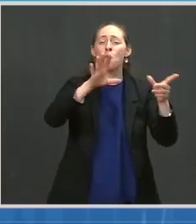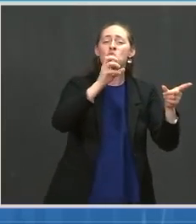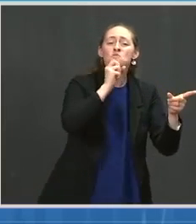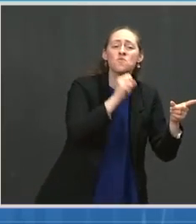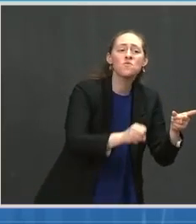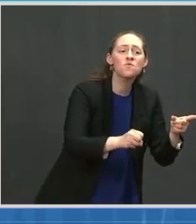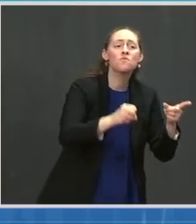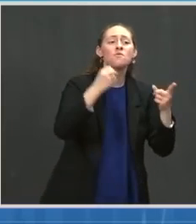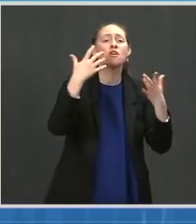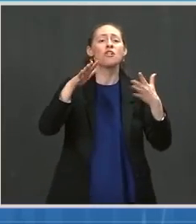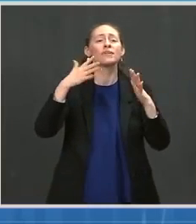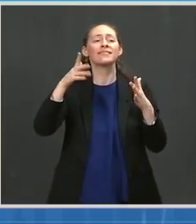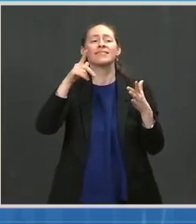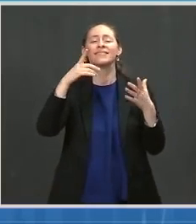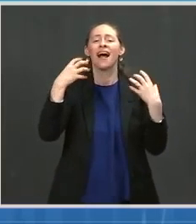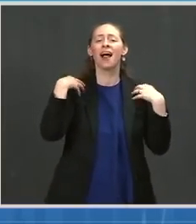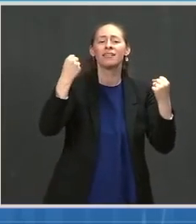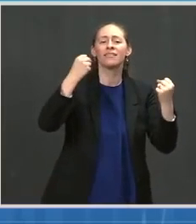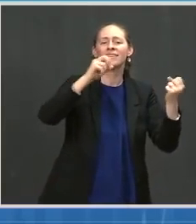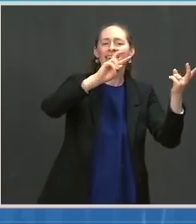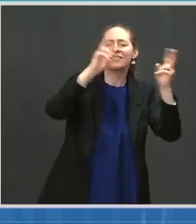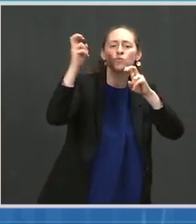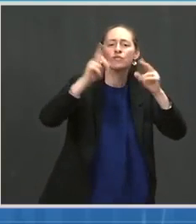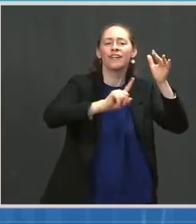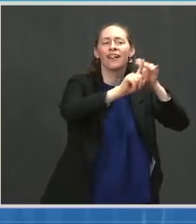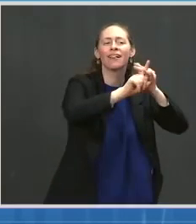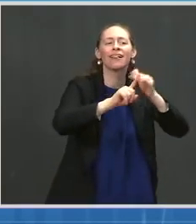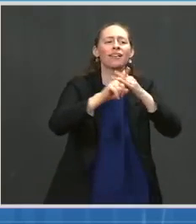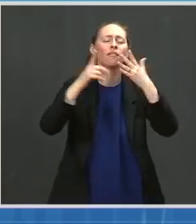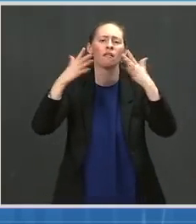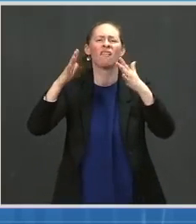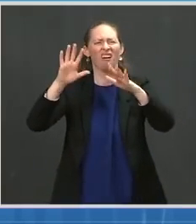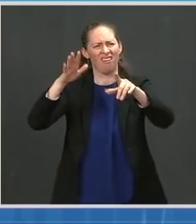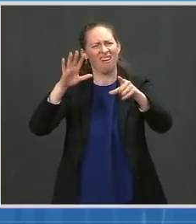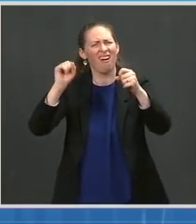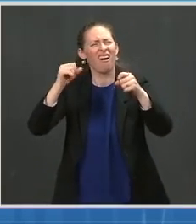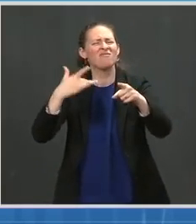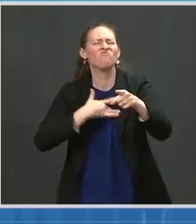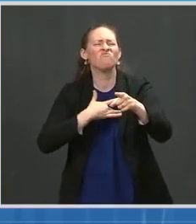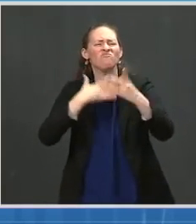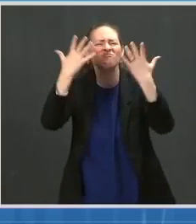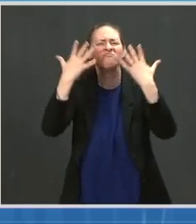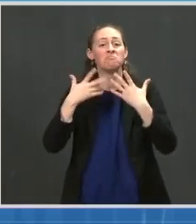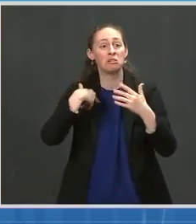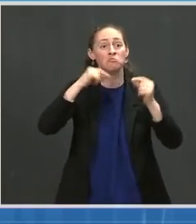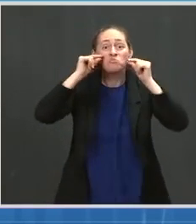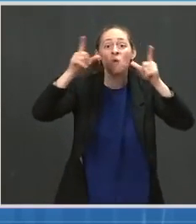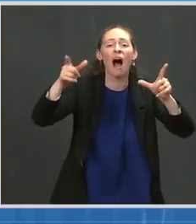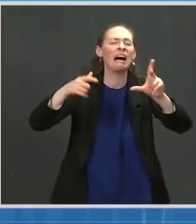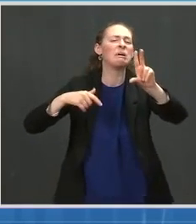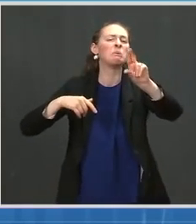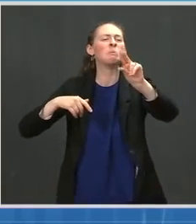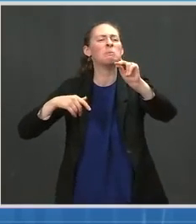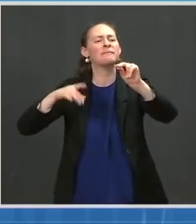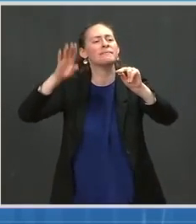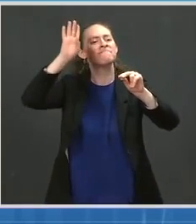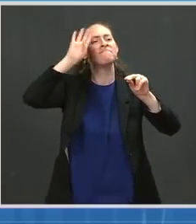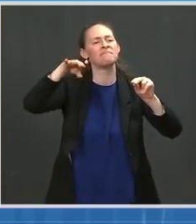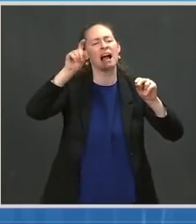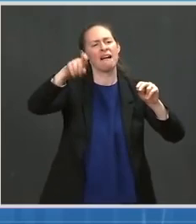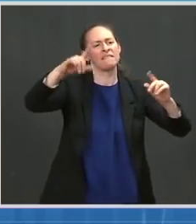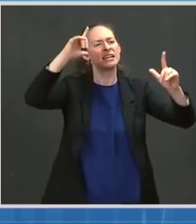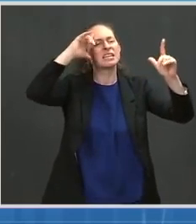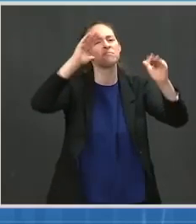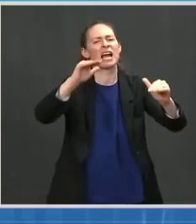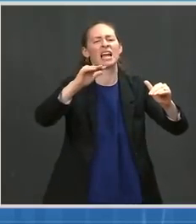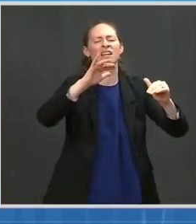an underlying condition, that it is unfortunate but not surprising that you might have a couple of deaths within that more than